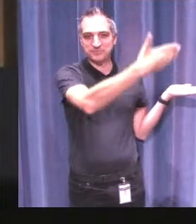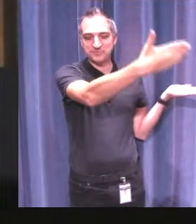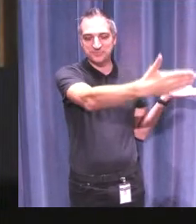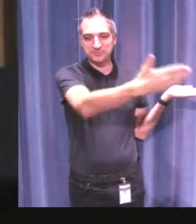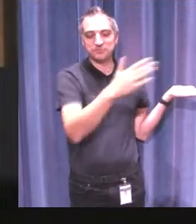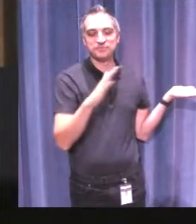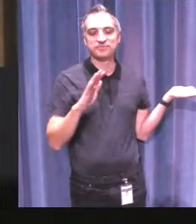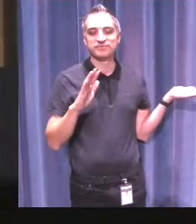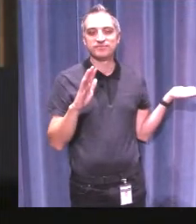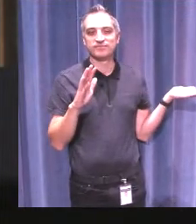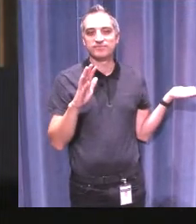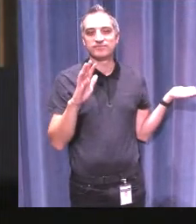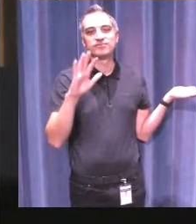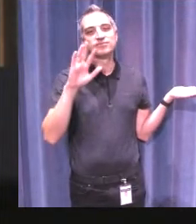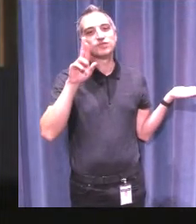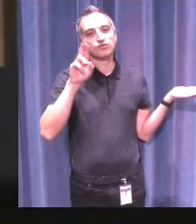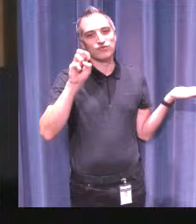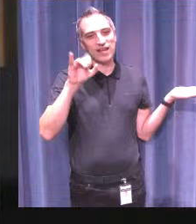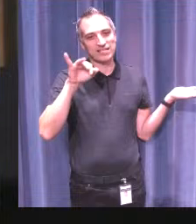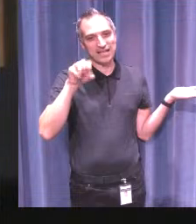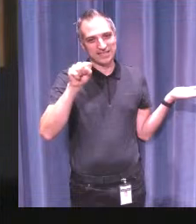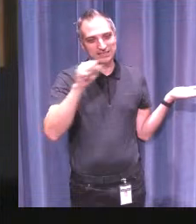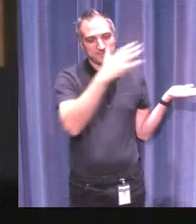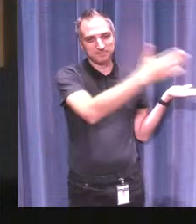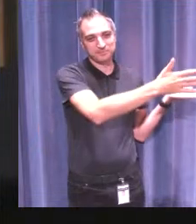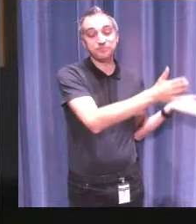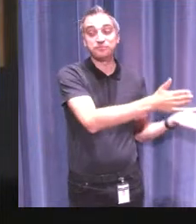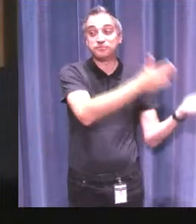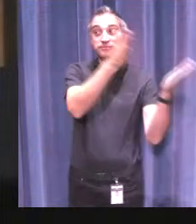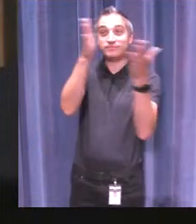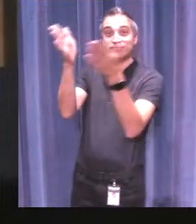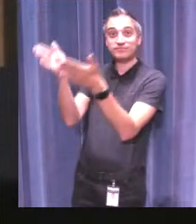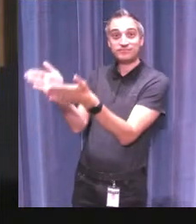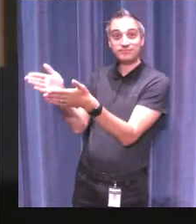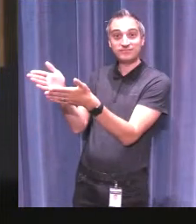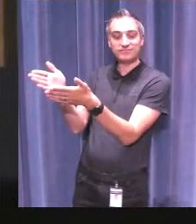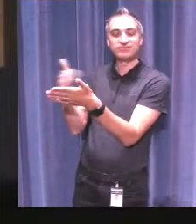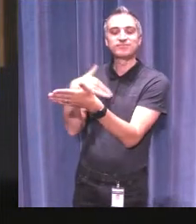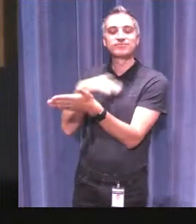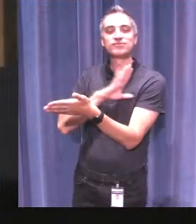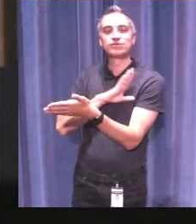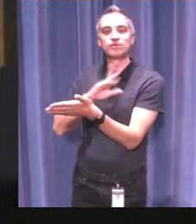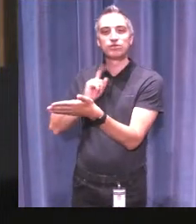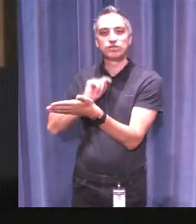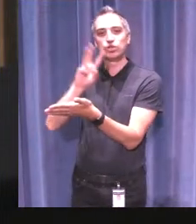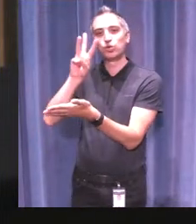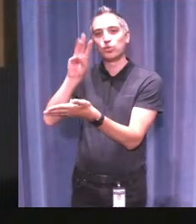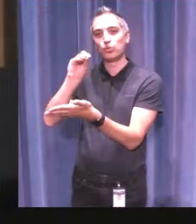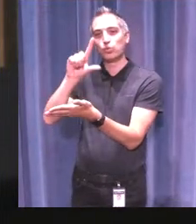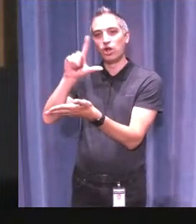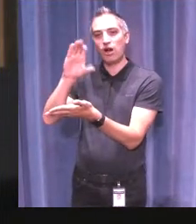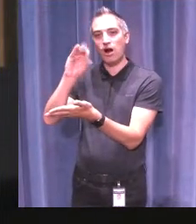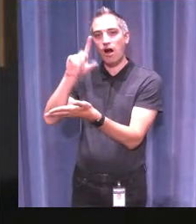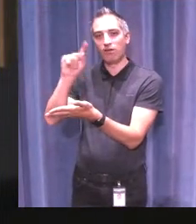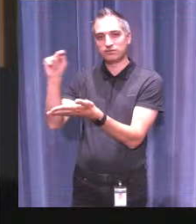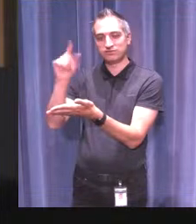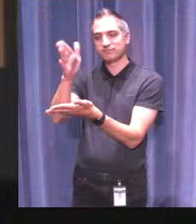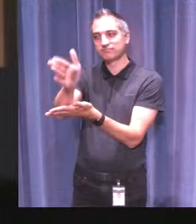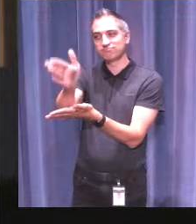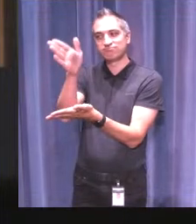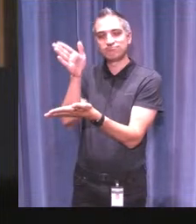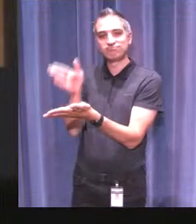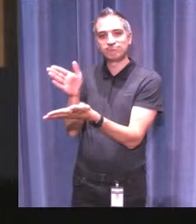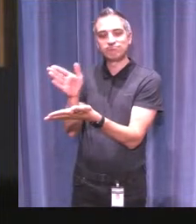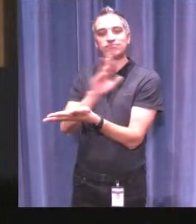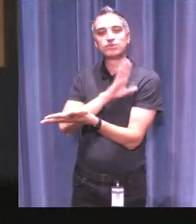is Trustee Reyes. To your left, my right, is Trustee Wolcott. To her left